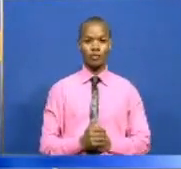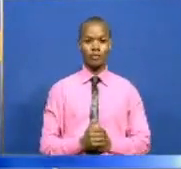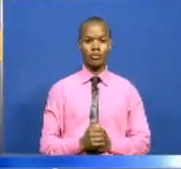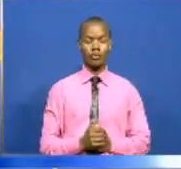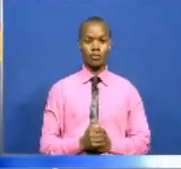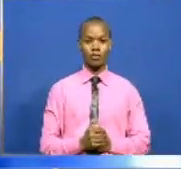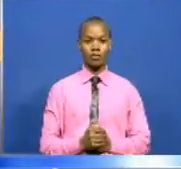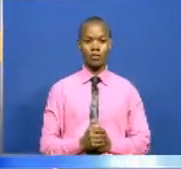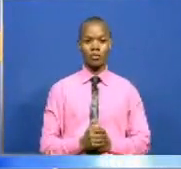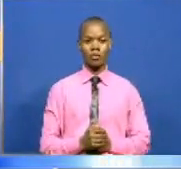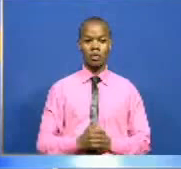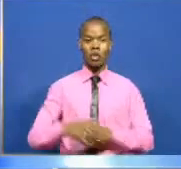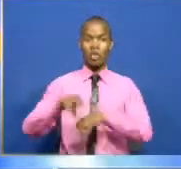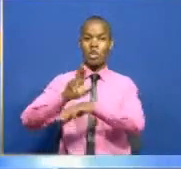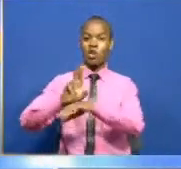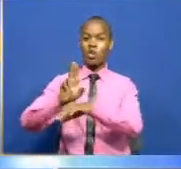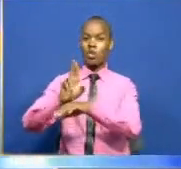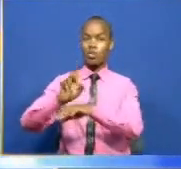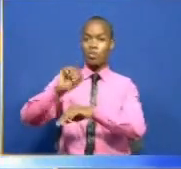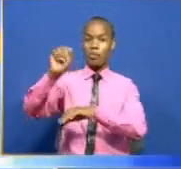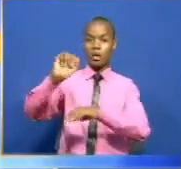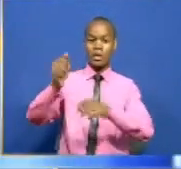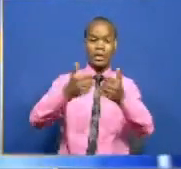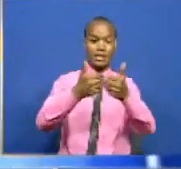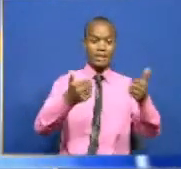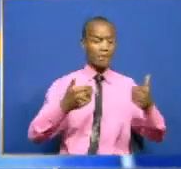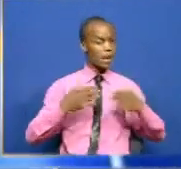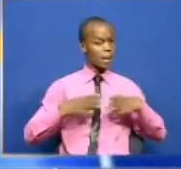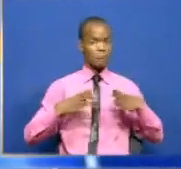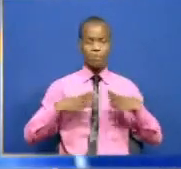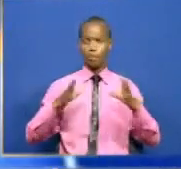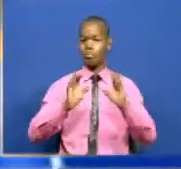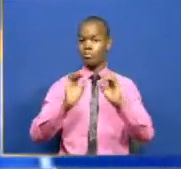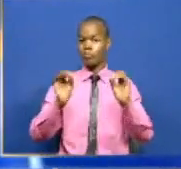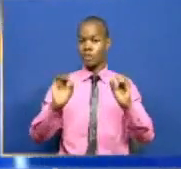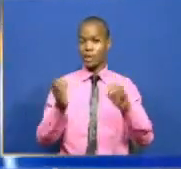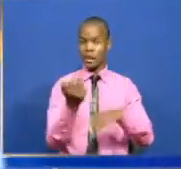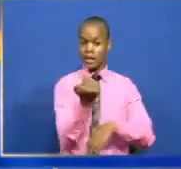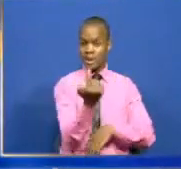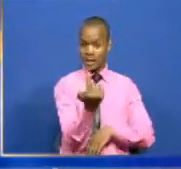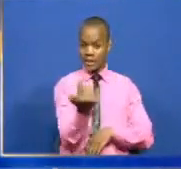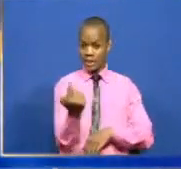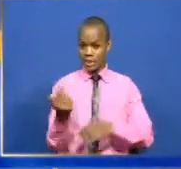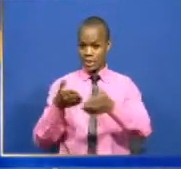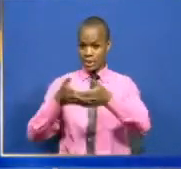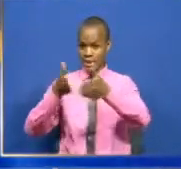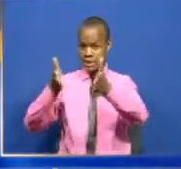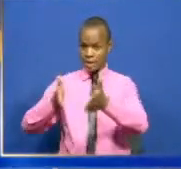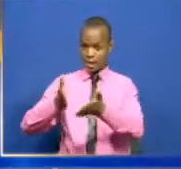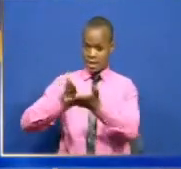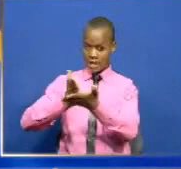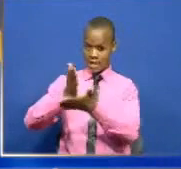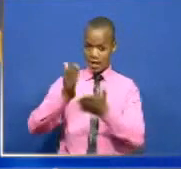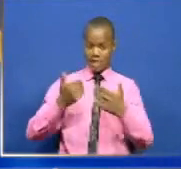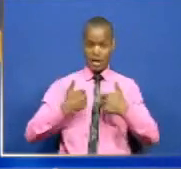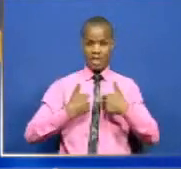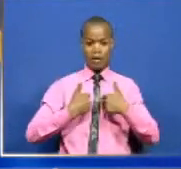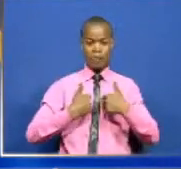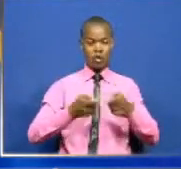We can't use politics of incitement to divide Kenyans. Every other leader has a right to rule this nation.